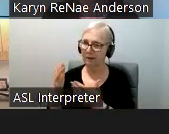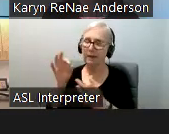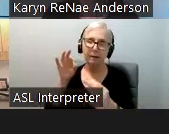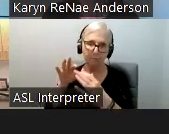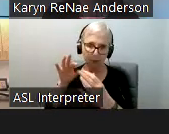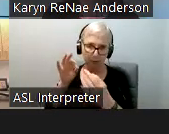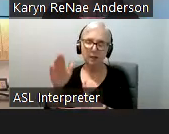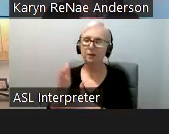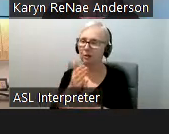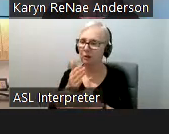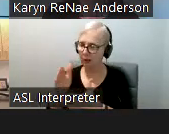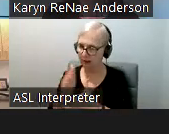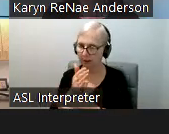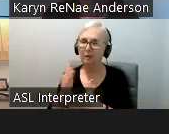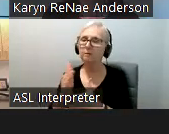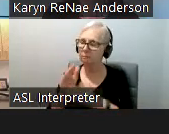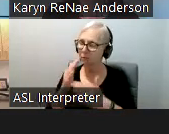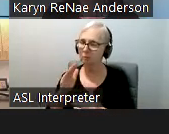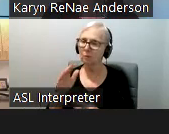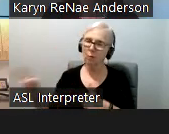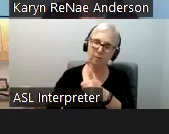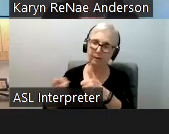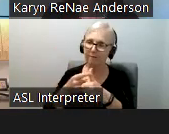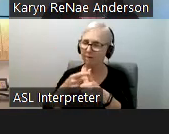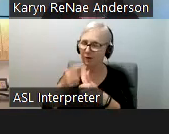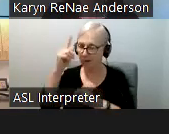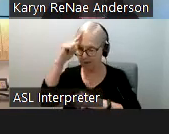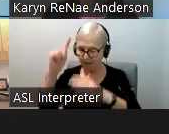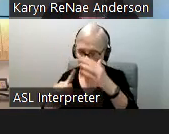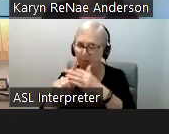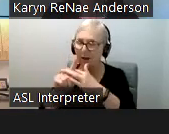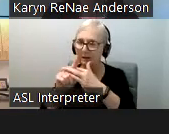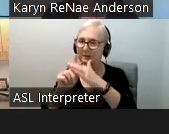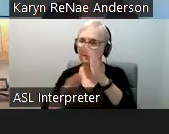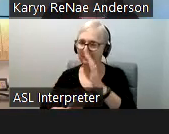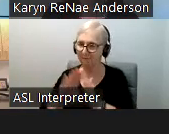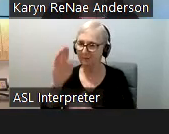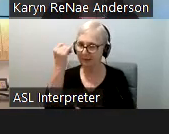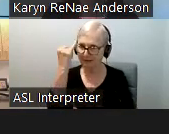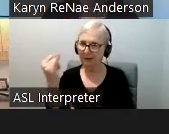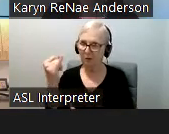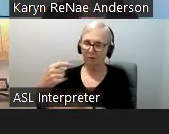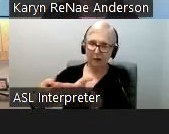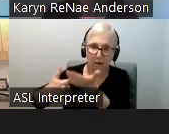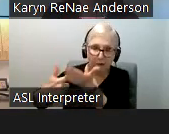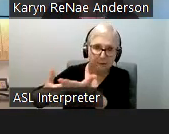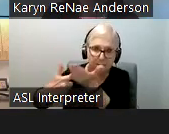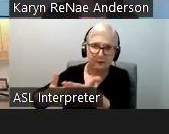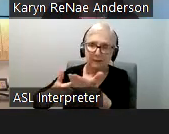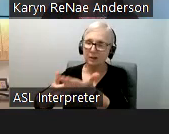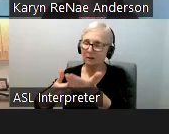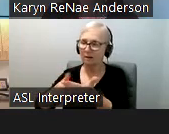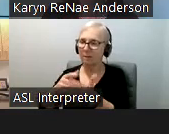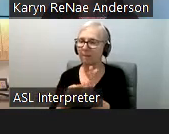share it as well. That was one of my first thoughts in coming up with this. And so we've had a lot of discussion around